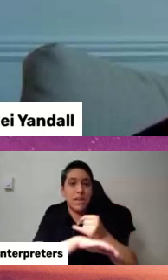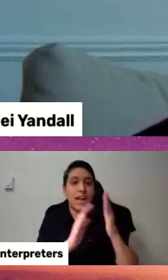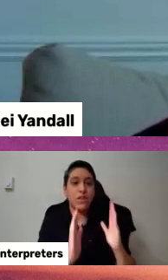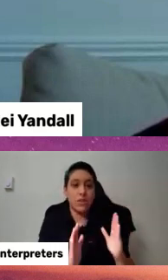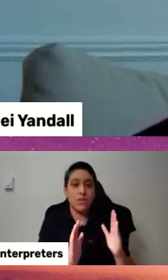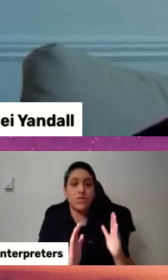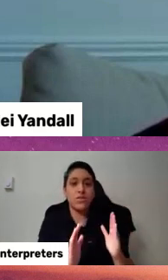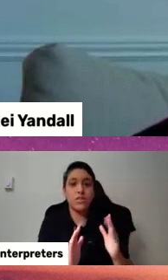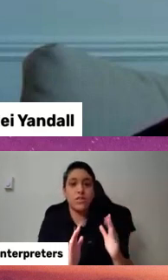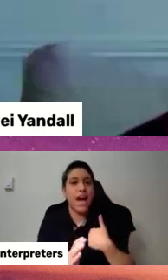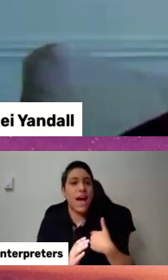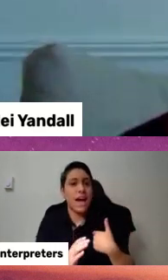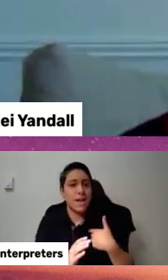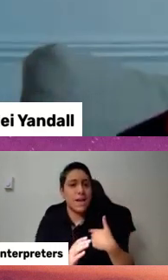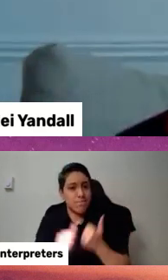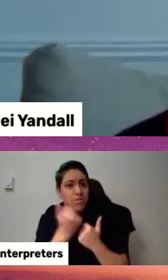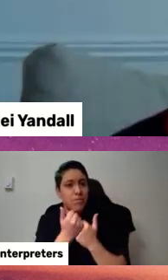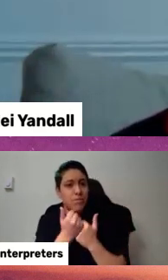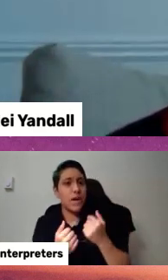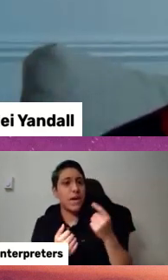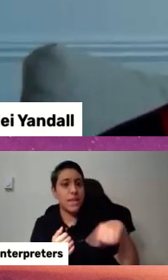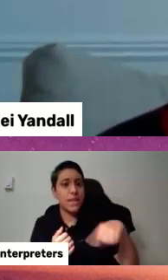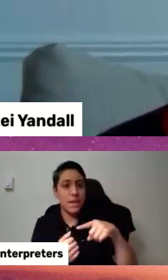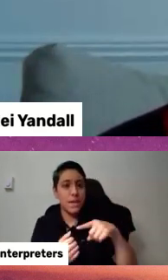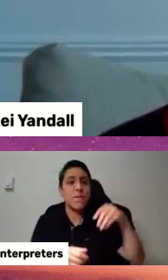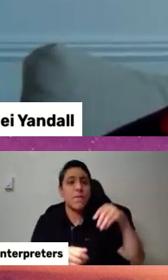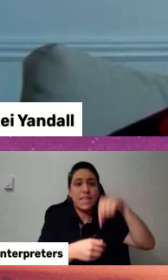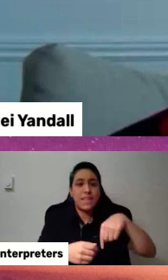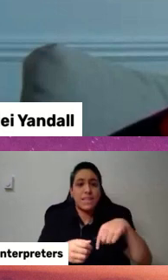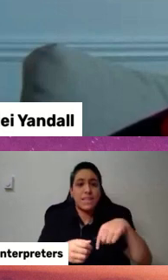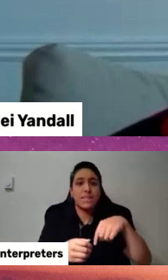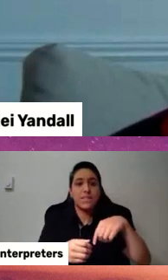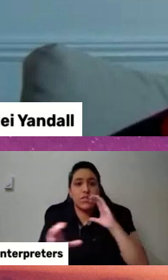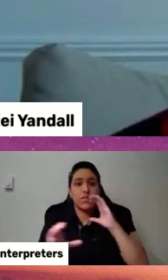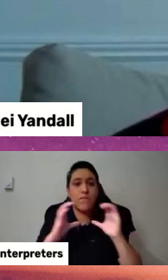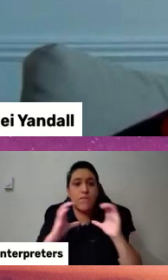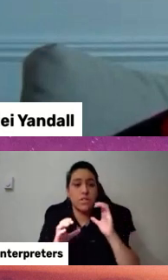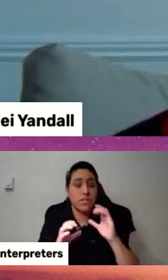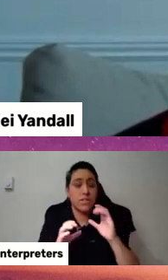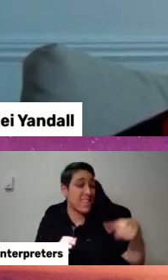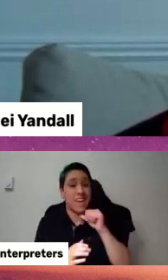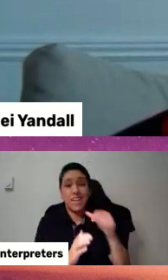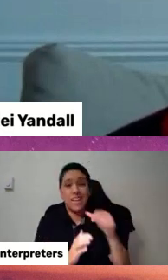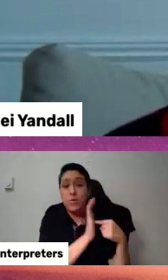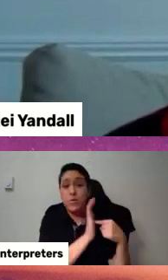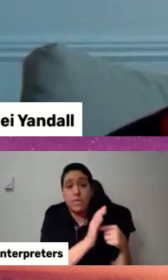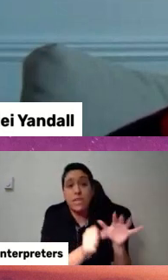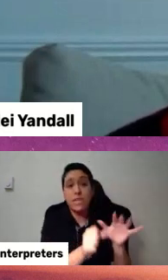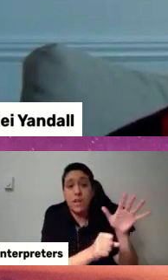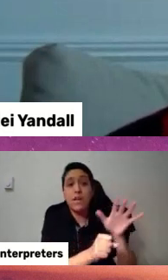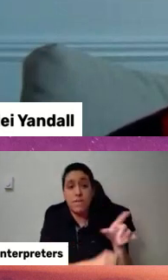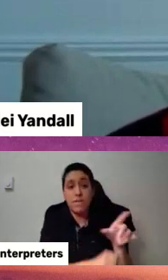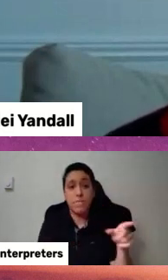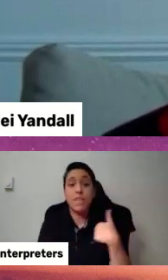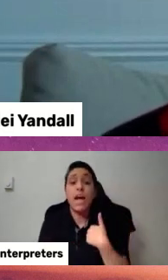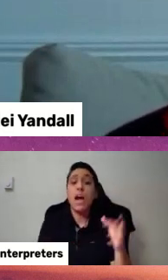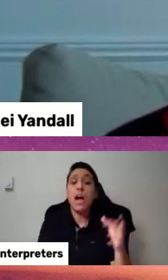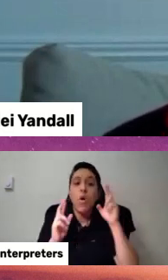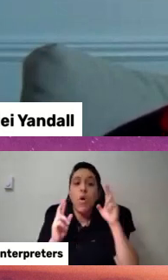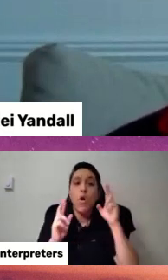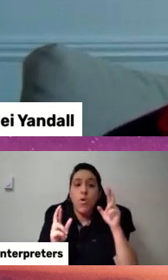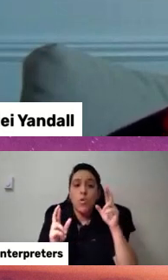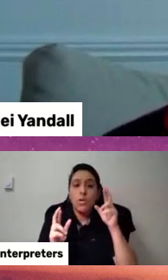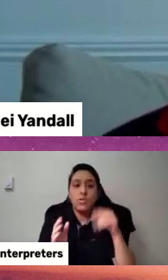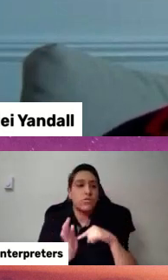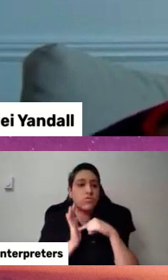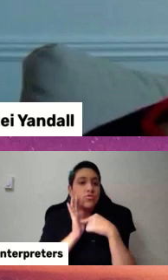an underrepresented group of people, and I hope to bring more